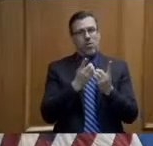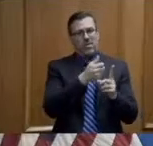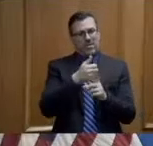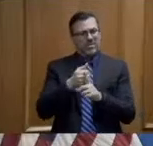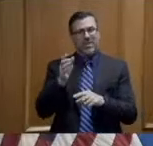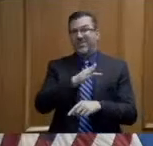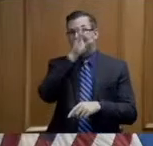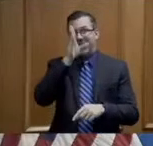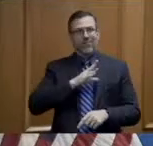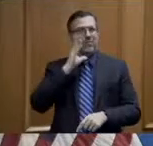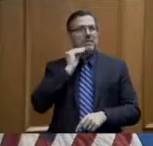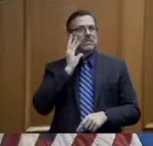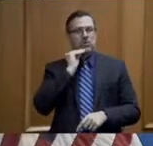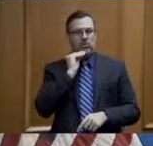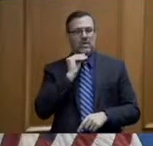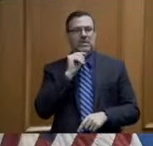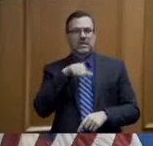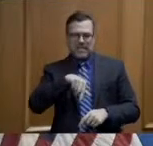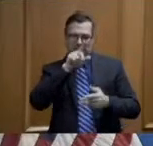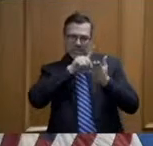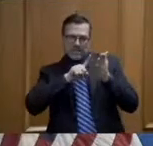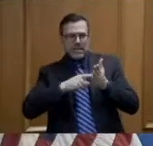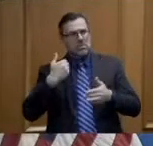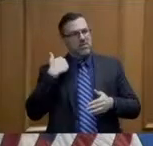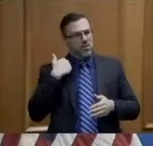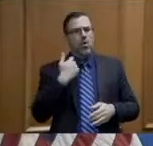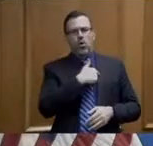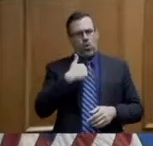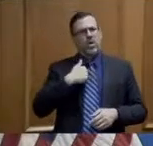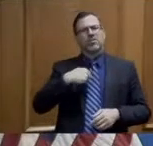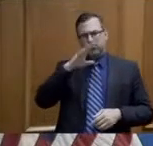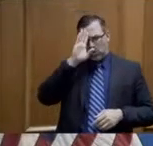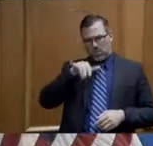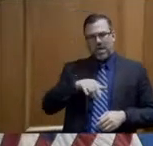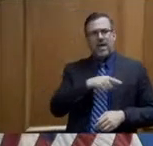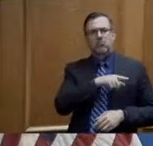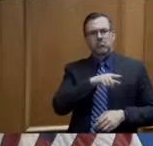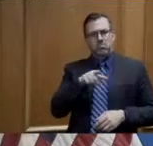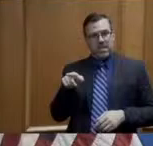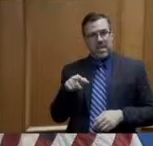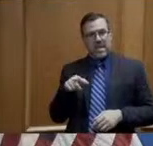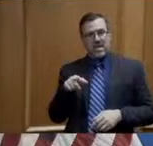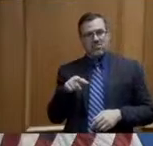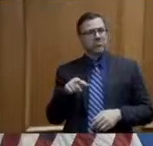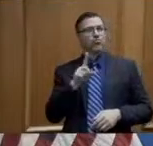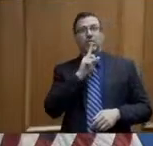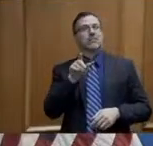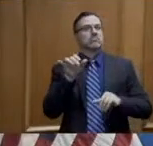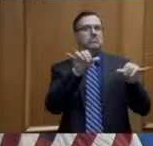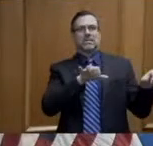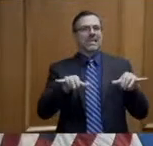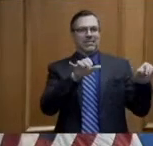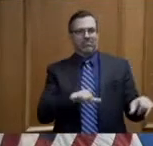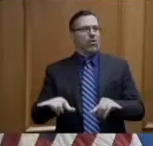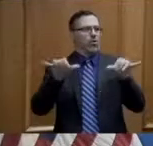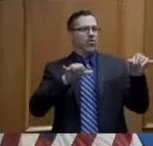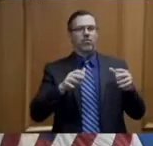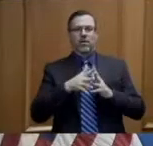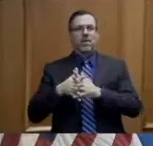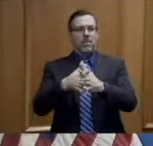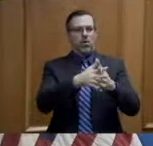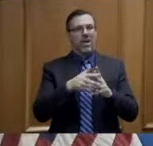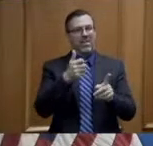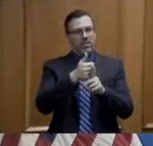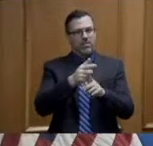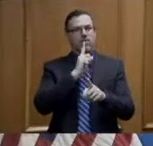scale. And we recognize that and realize that they, like everywhere else in the country, are getting behind in